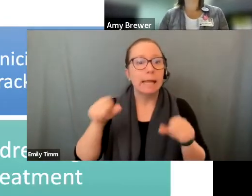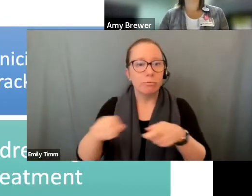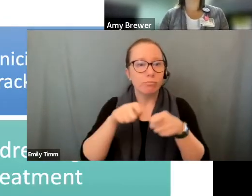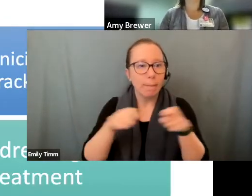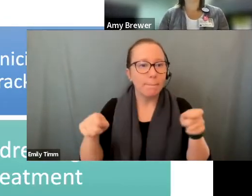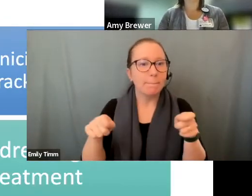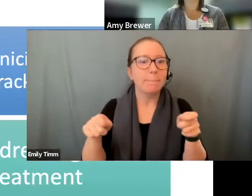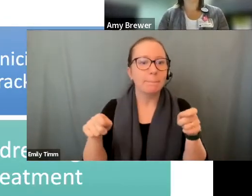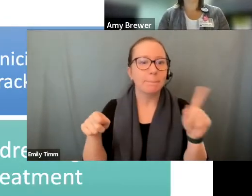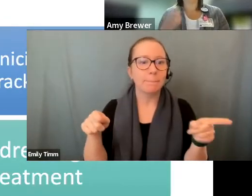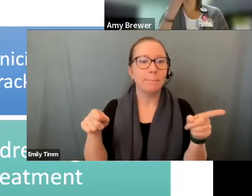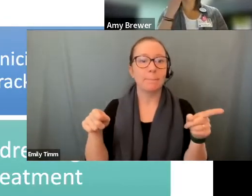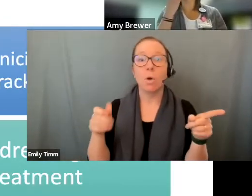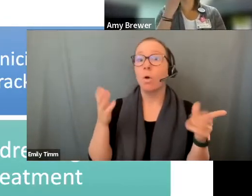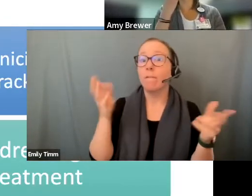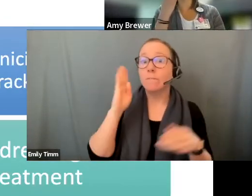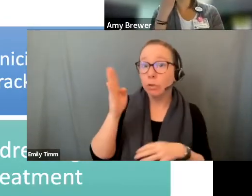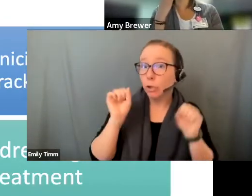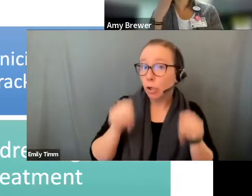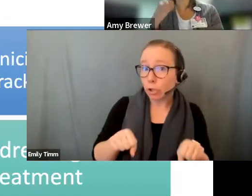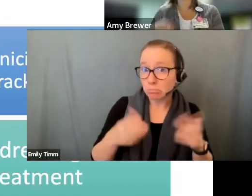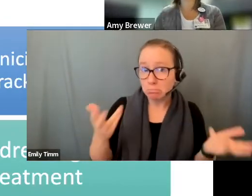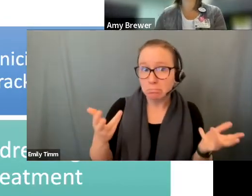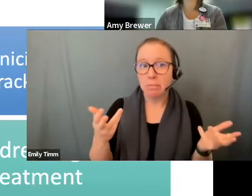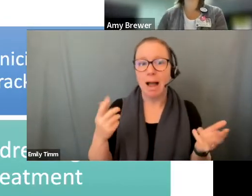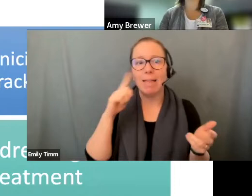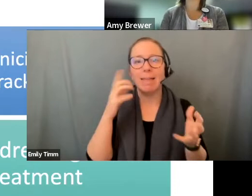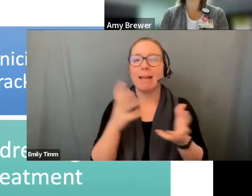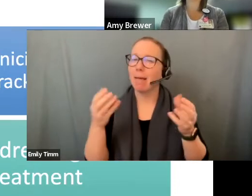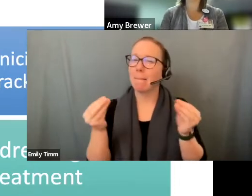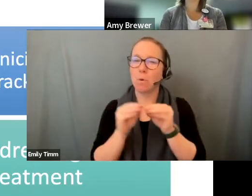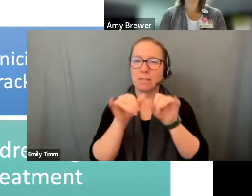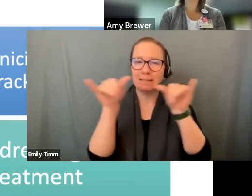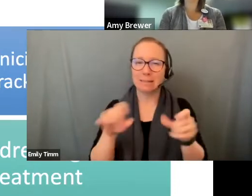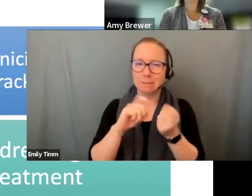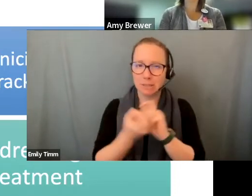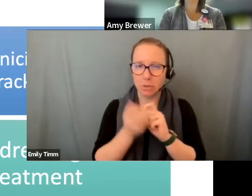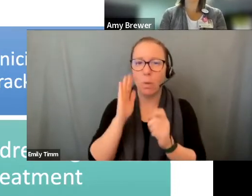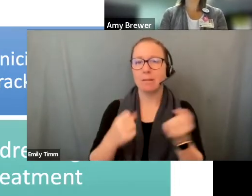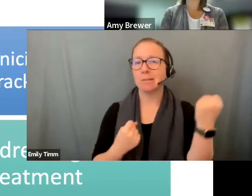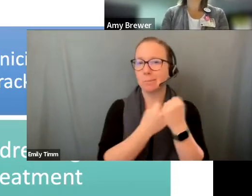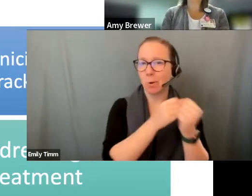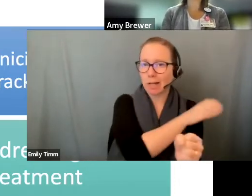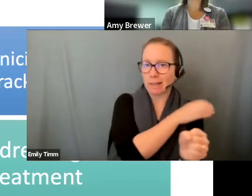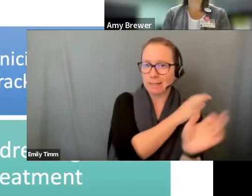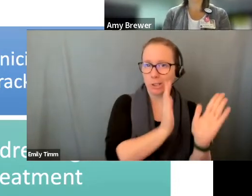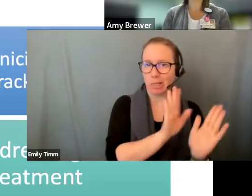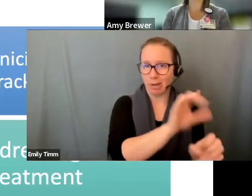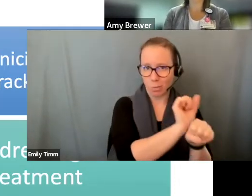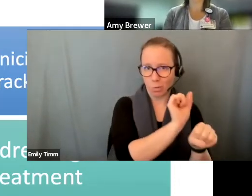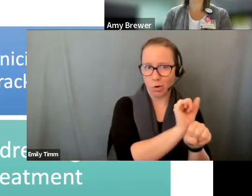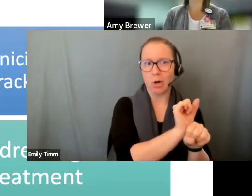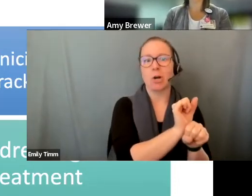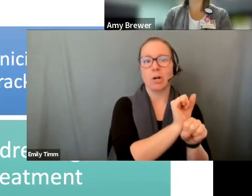What the future could hold. I think there's a lot more systems changes that we can do that support clinician efforts in